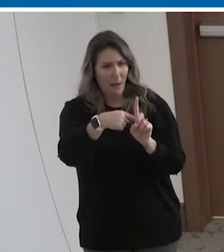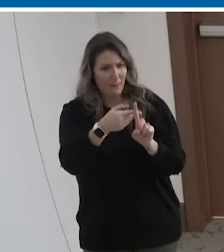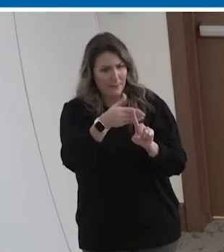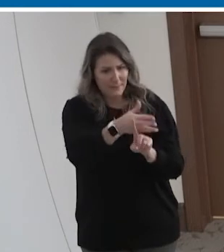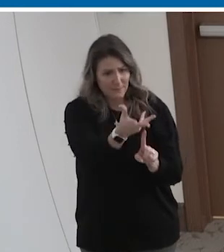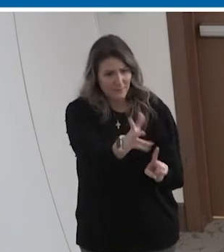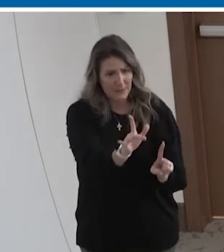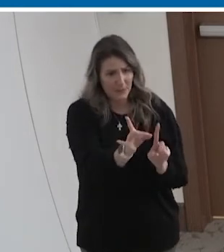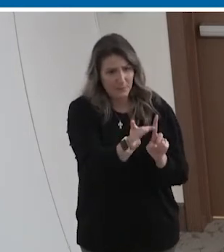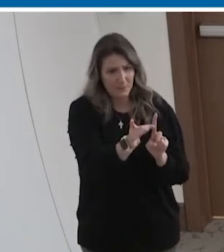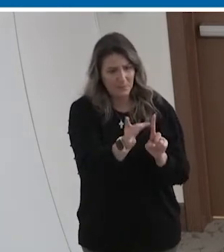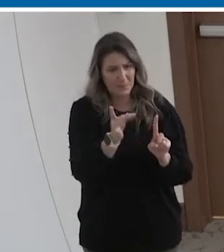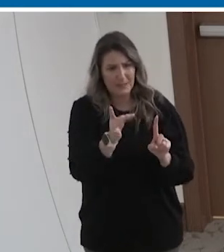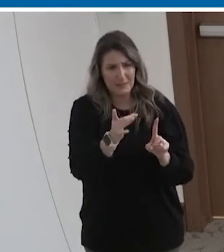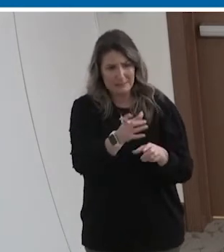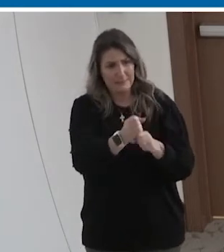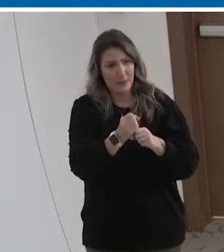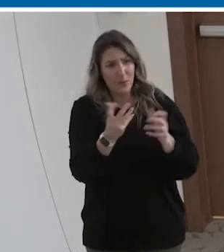get the vaccine?